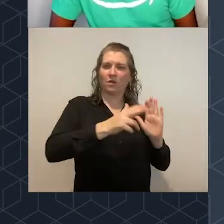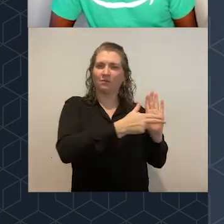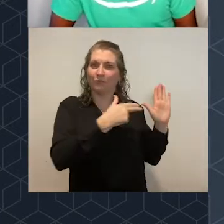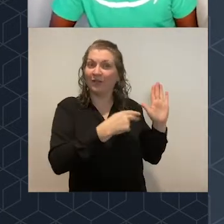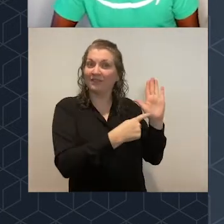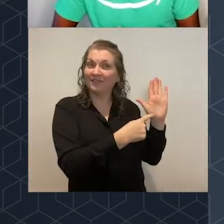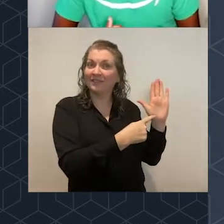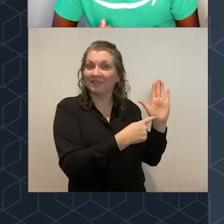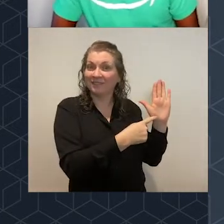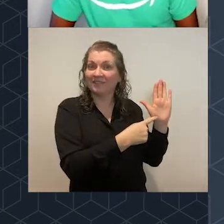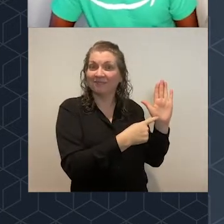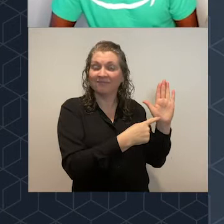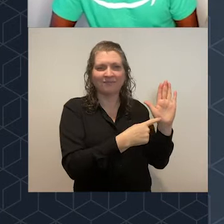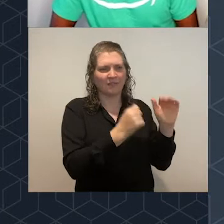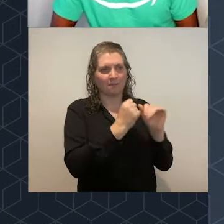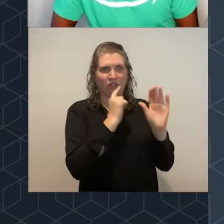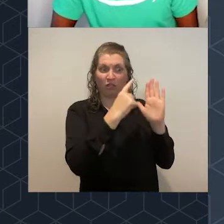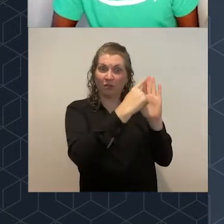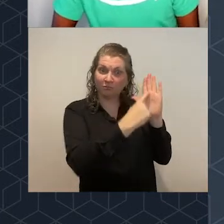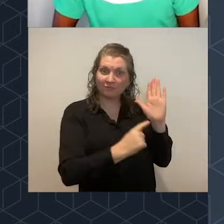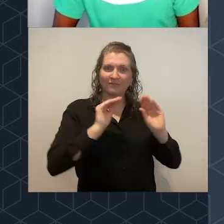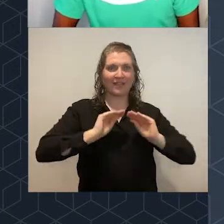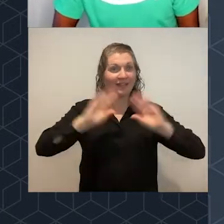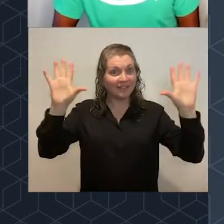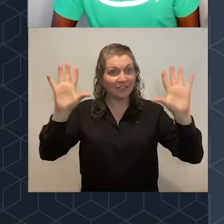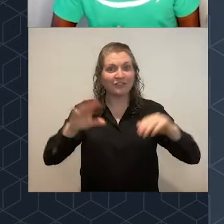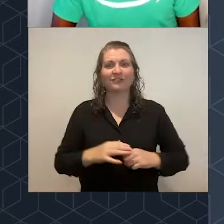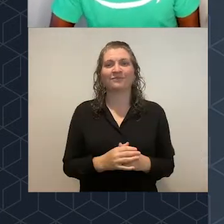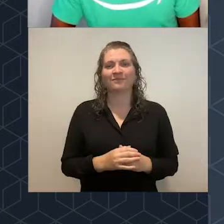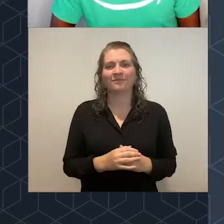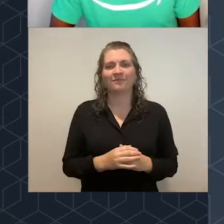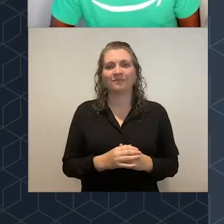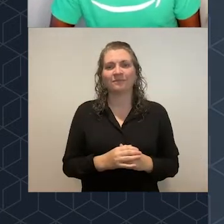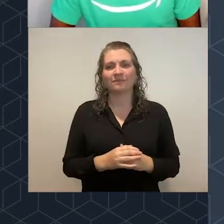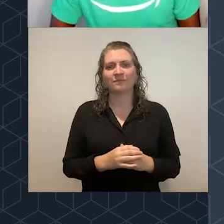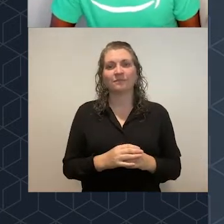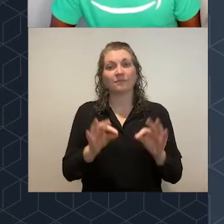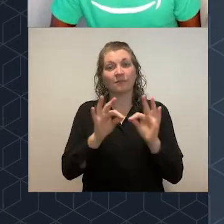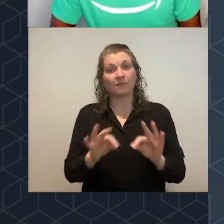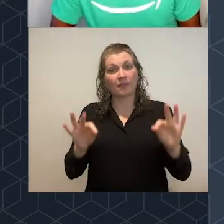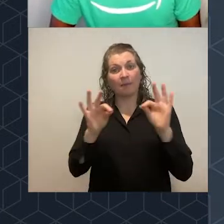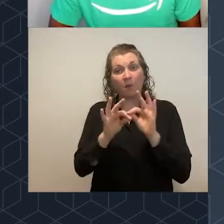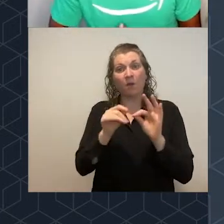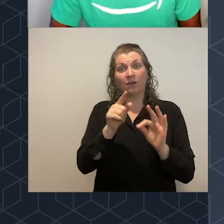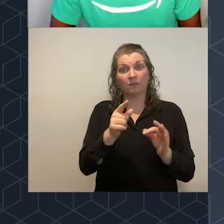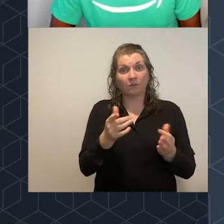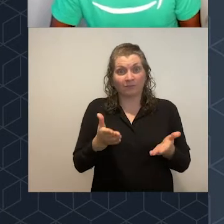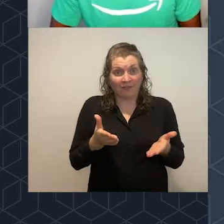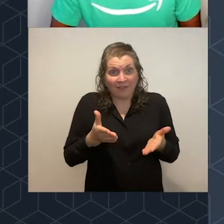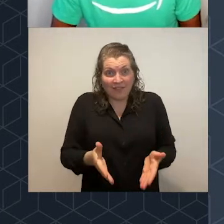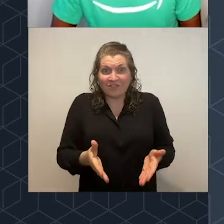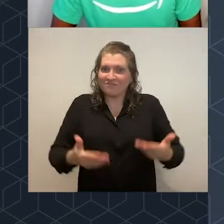those strengths, your talents, your skills, and support your brand. And create your own mission statement and